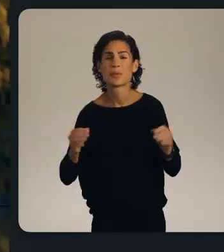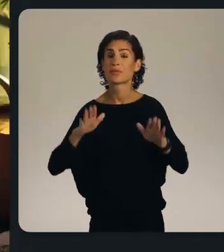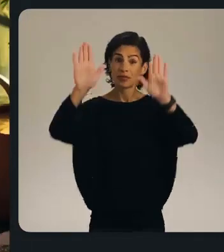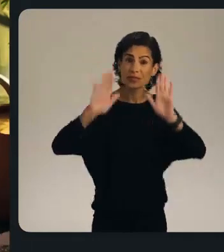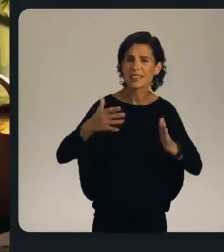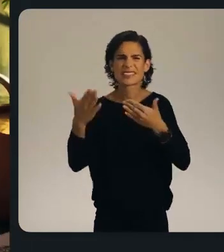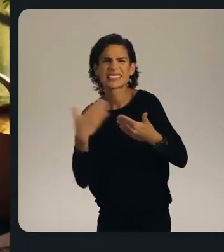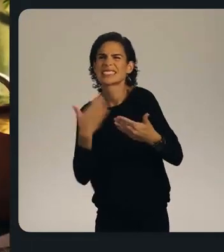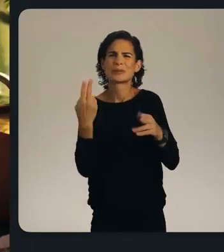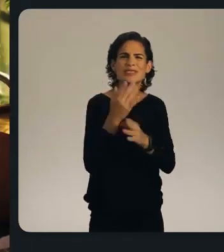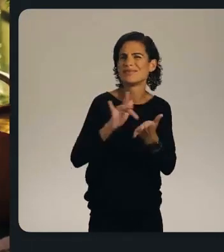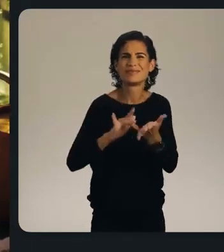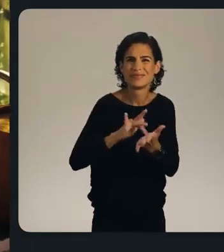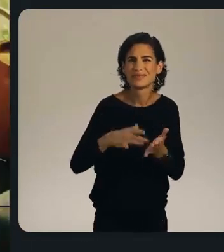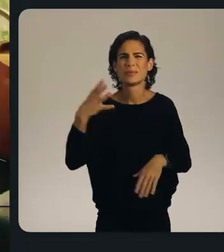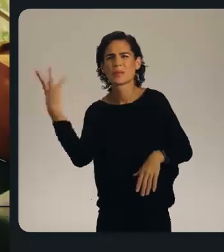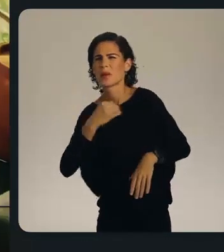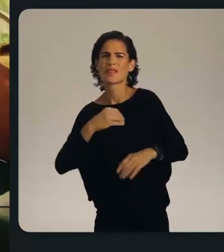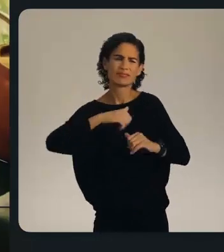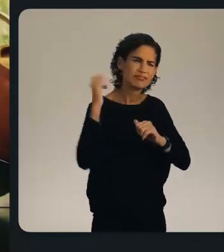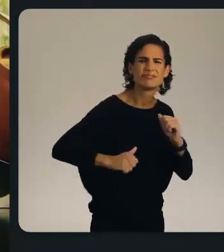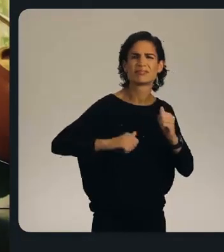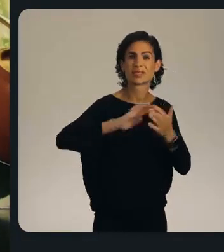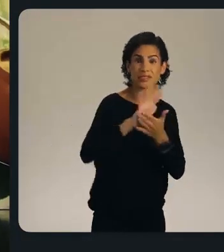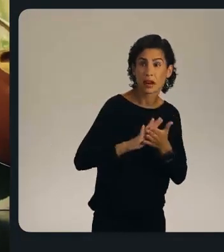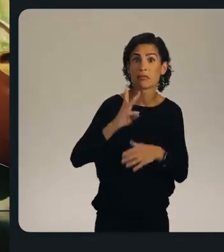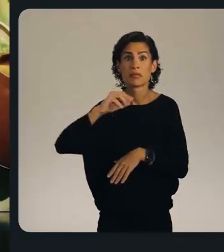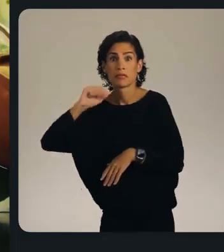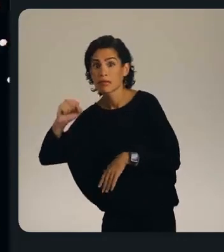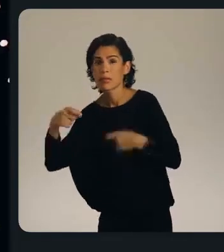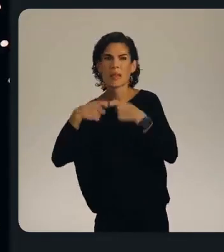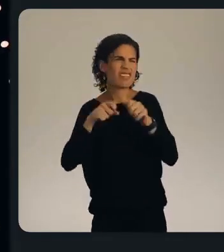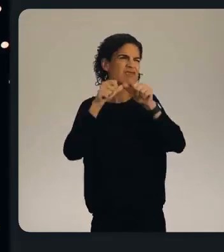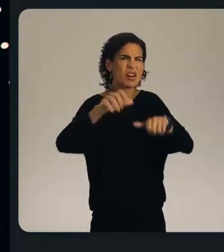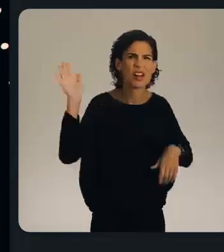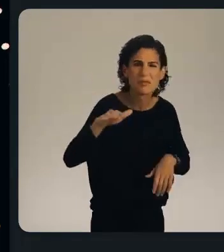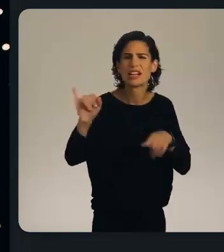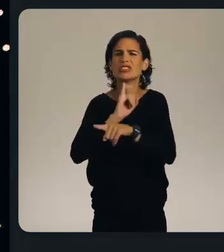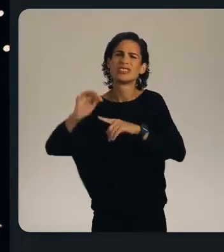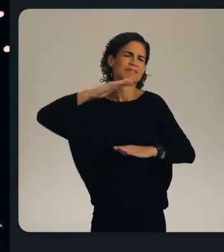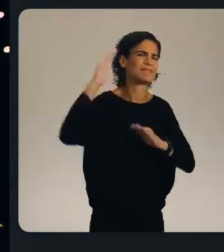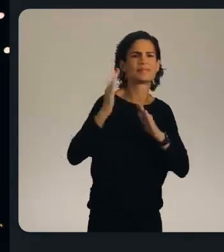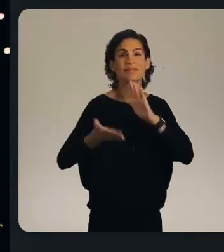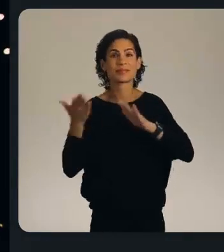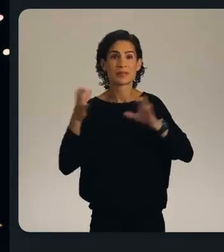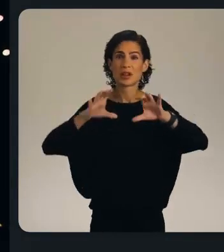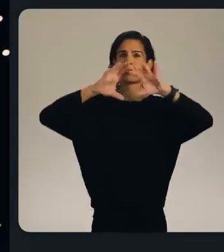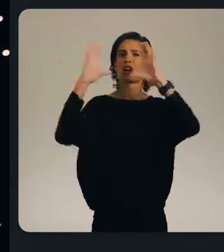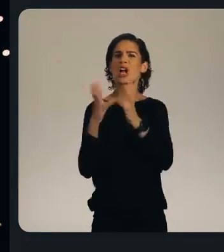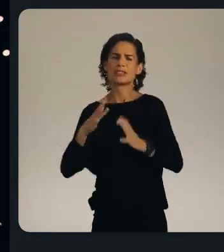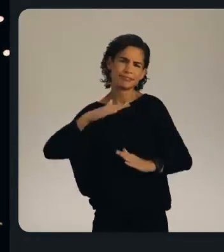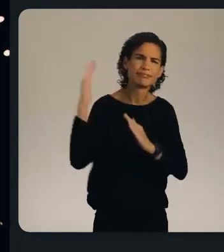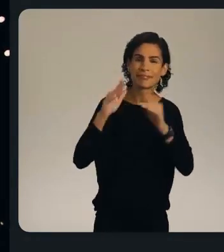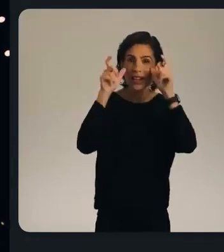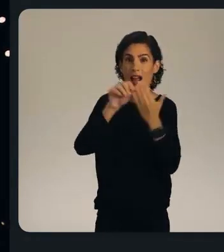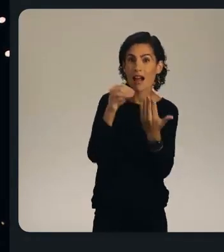use, beautiful and durable designs, with water resistance and great battery life, with industry-leading performance and the world's most advanced camera systems,